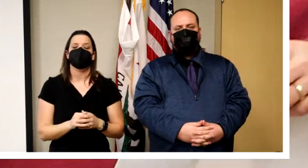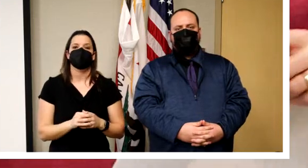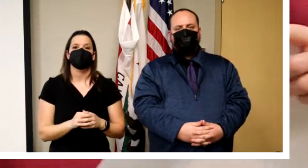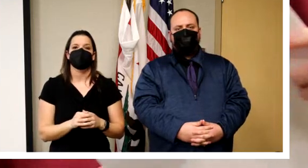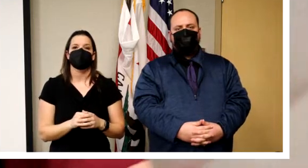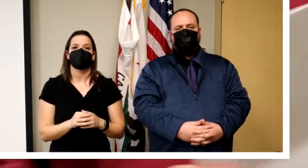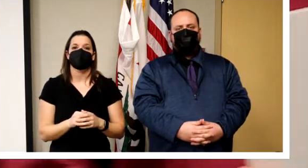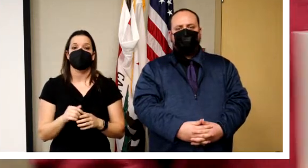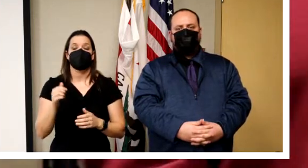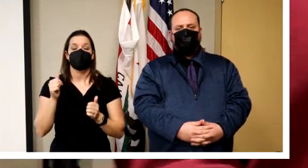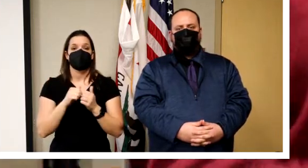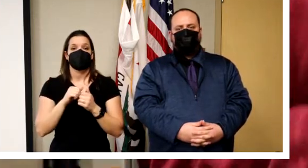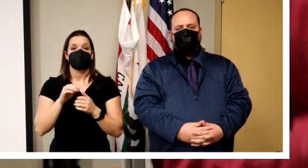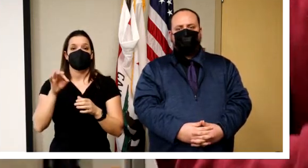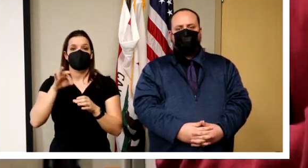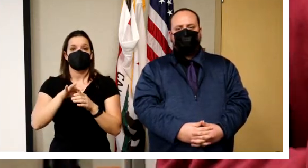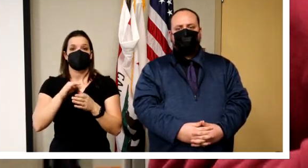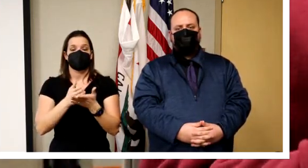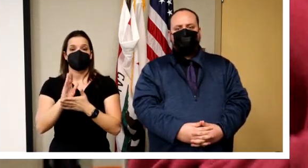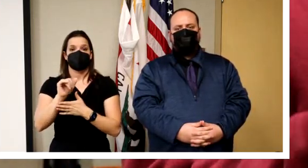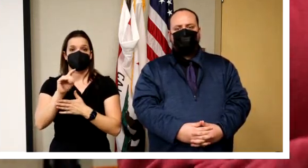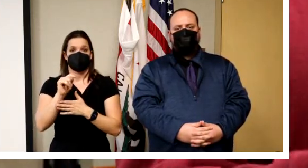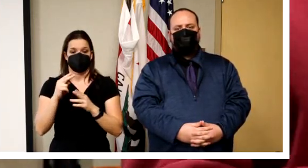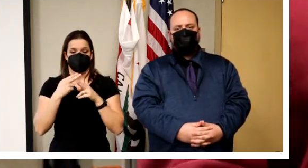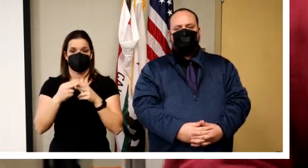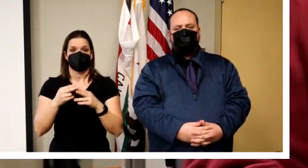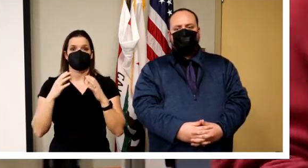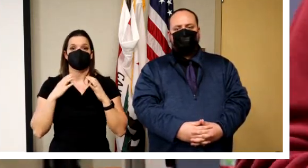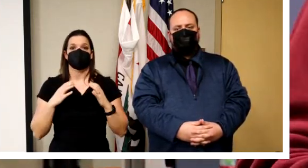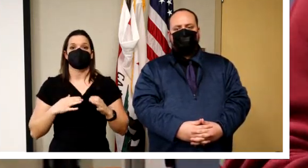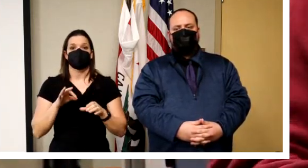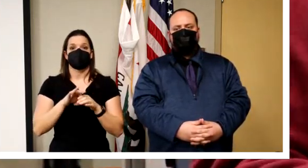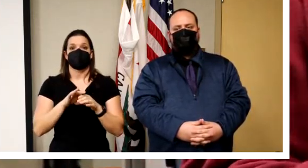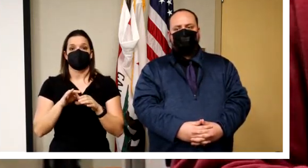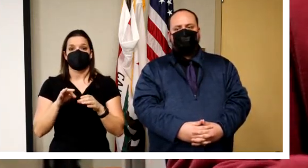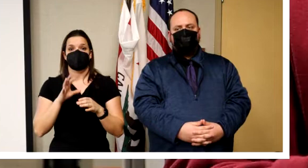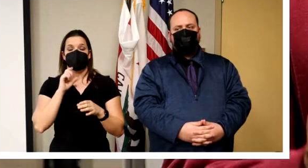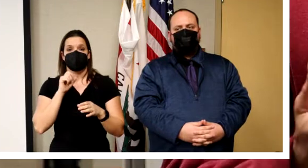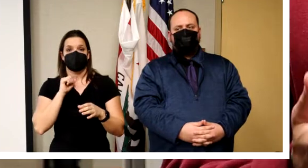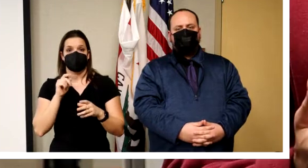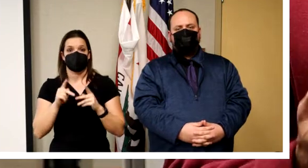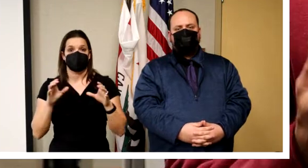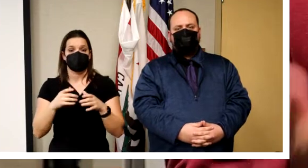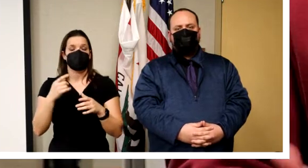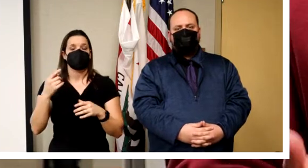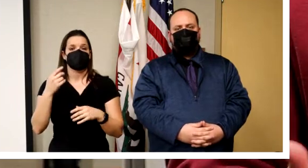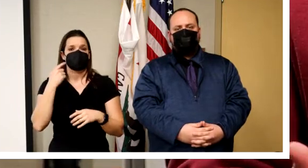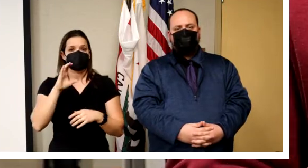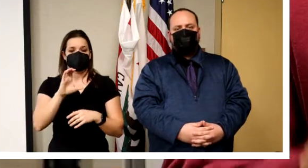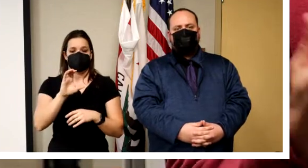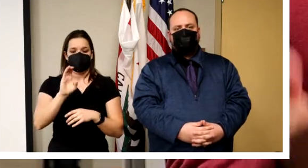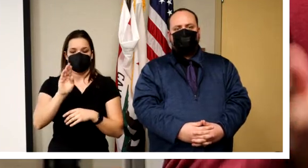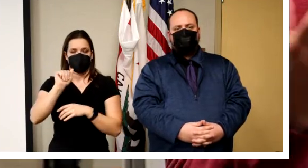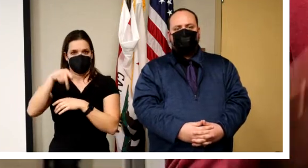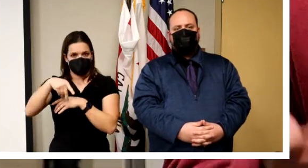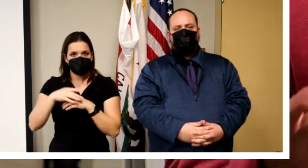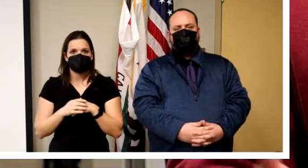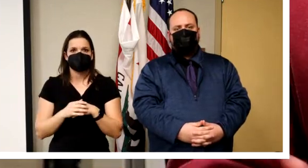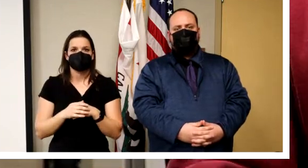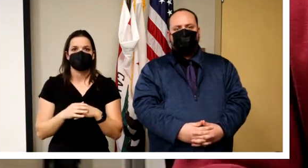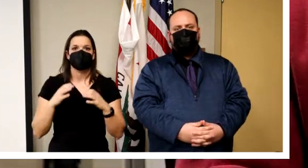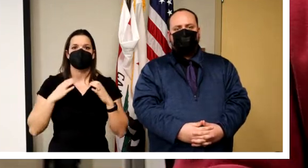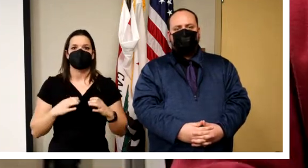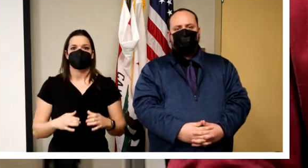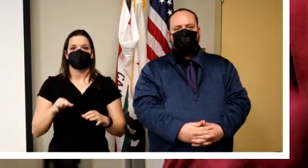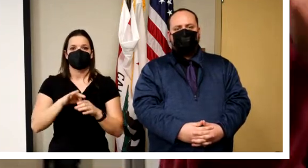under the Voting Rights Act is called Citizens Voting Age Population, and you'll hear me use the term CVAP, a Citizens Voting